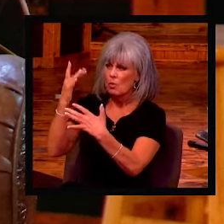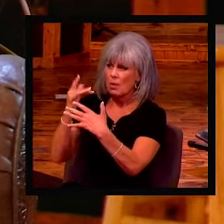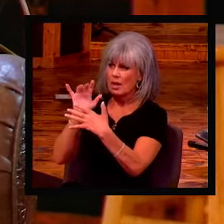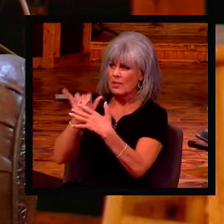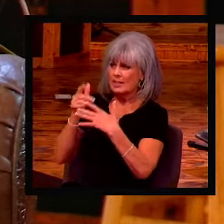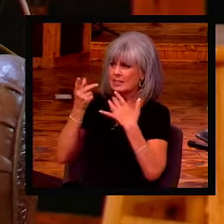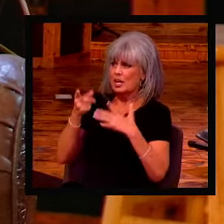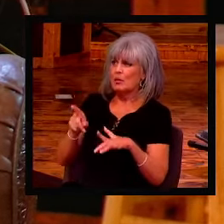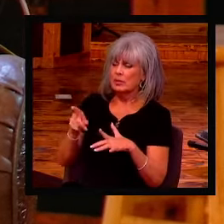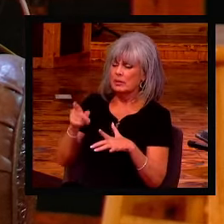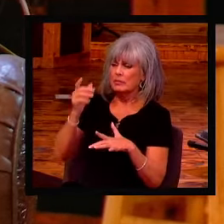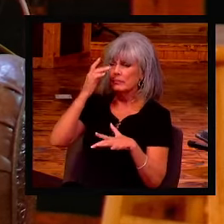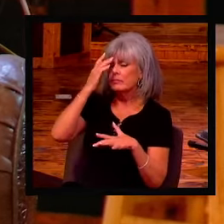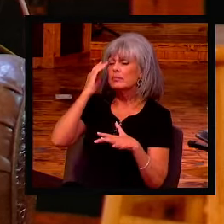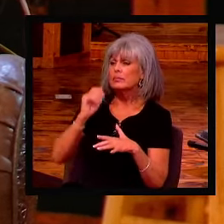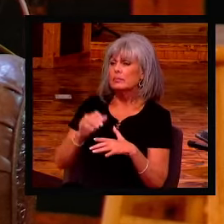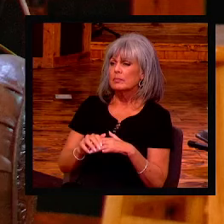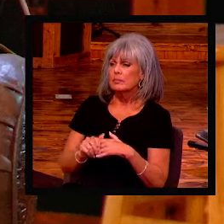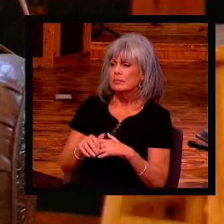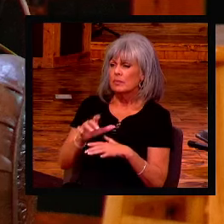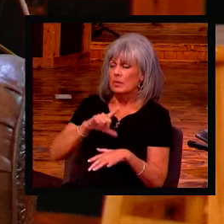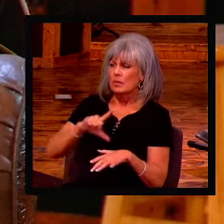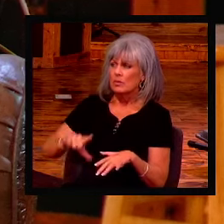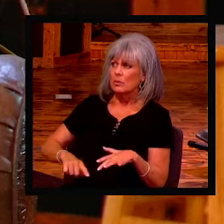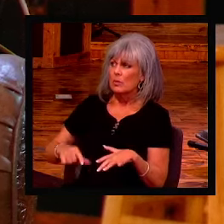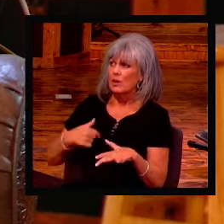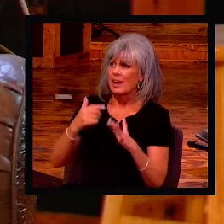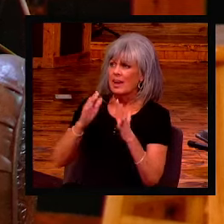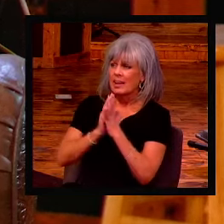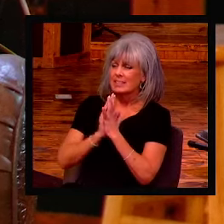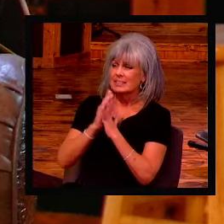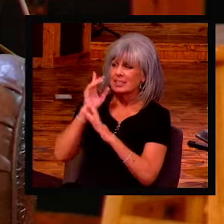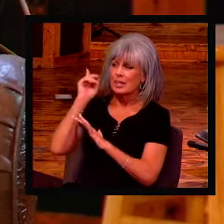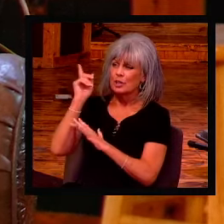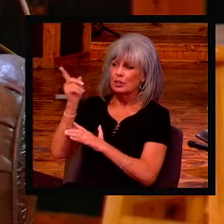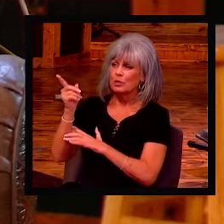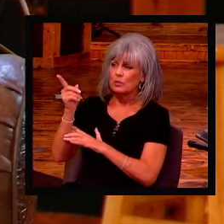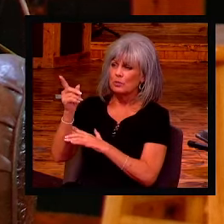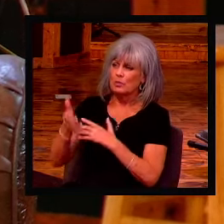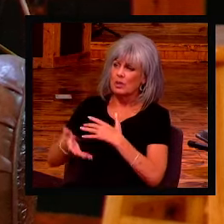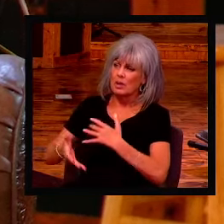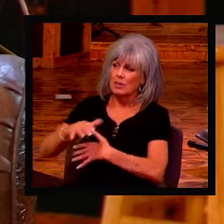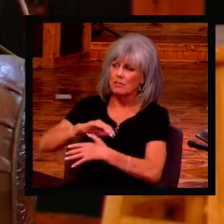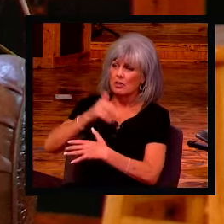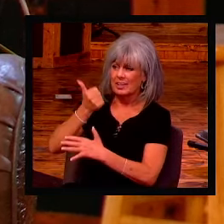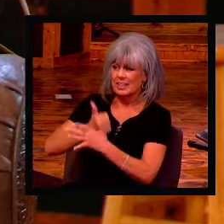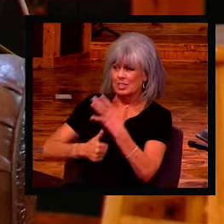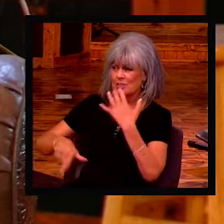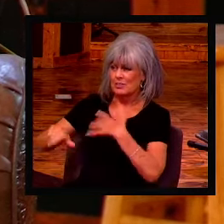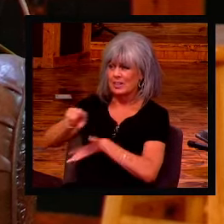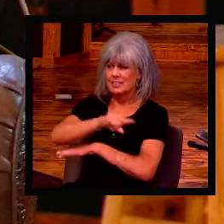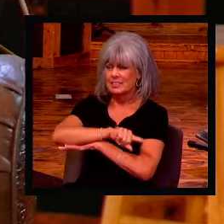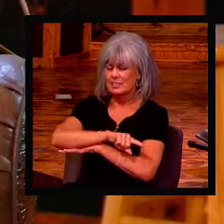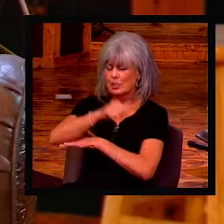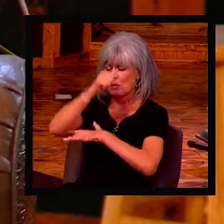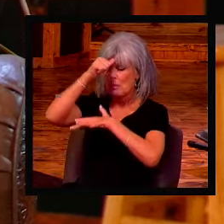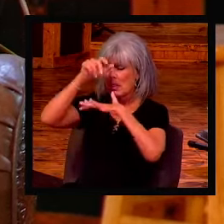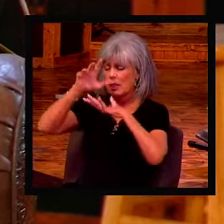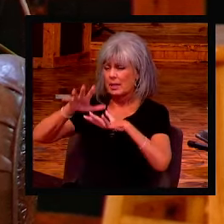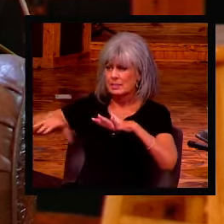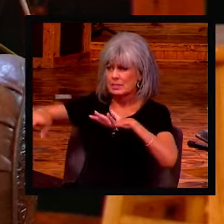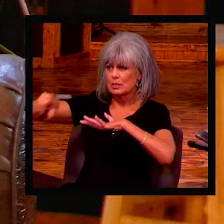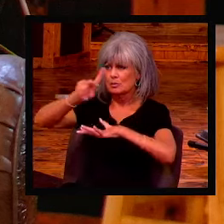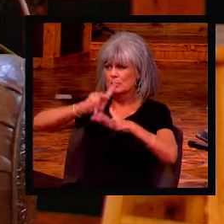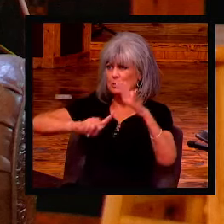is happening. Lord, I ask that you cover each and every one of us, and you bless those that